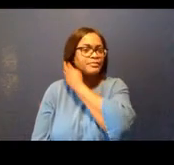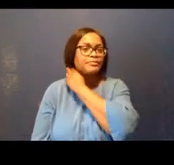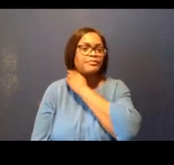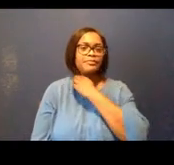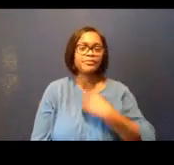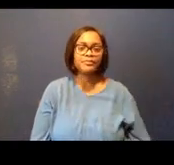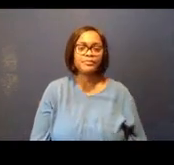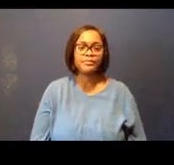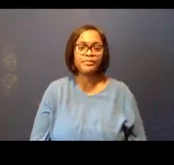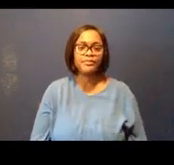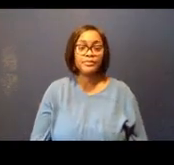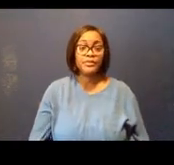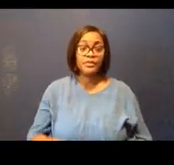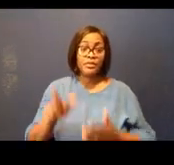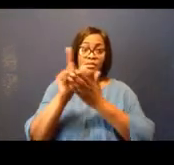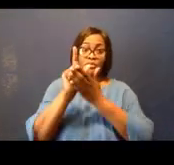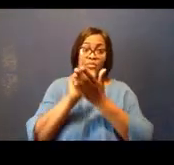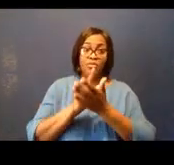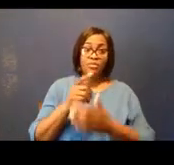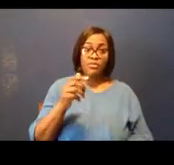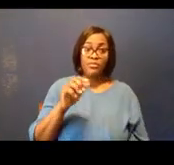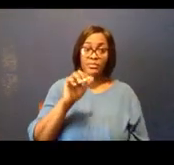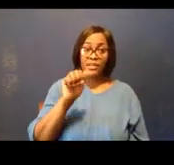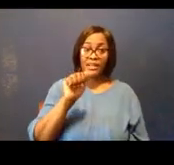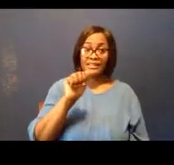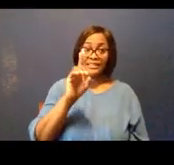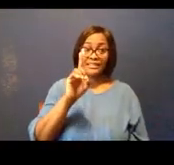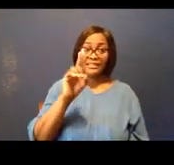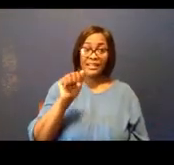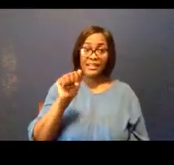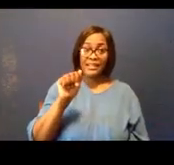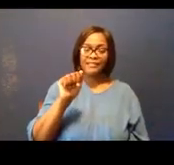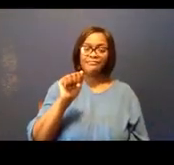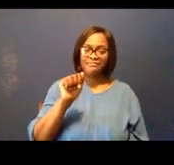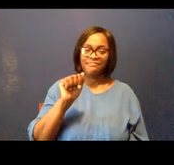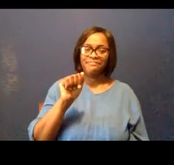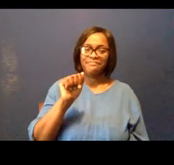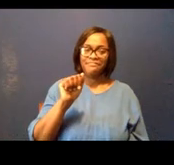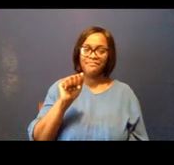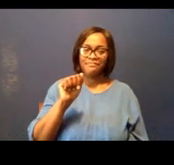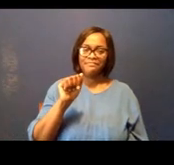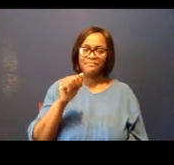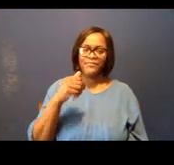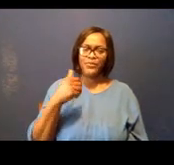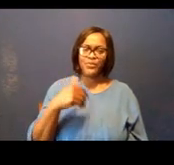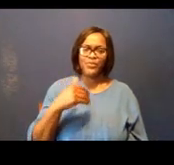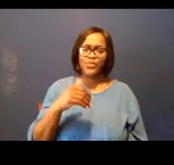testify at the disagree housing hearing in